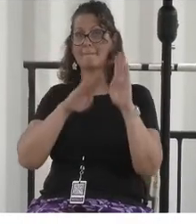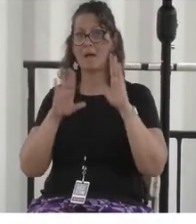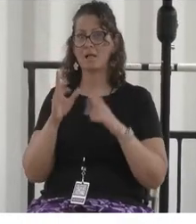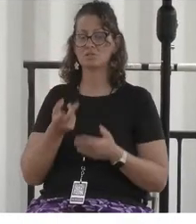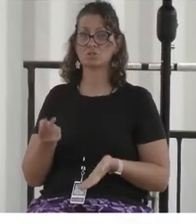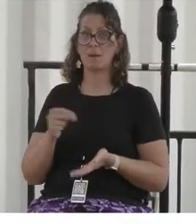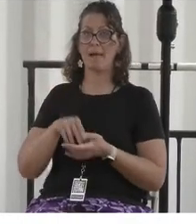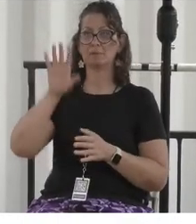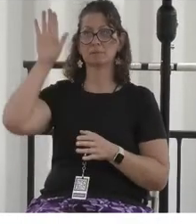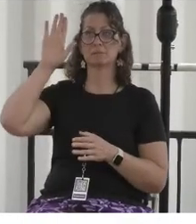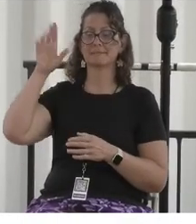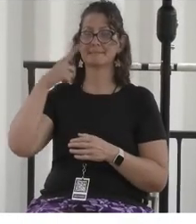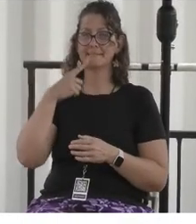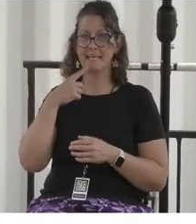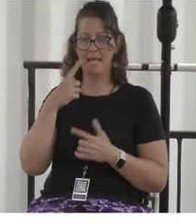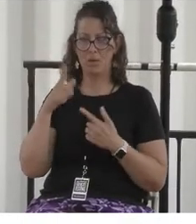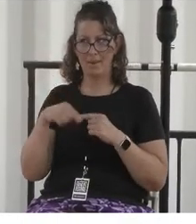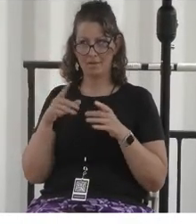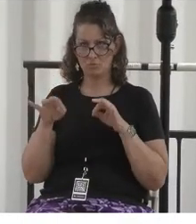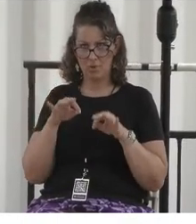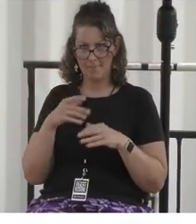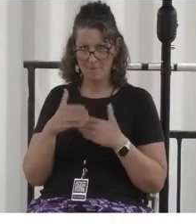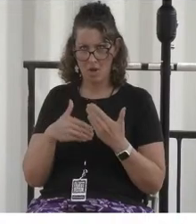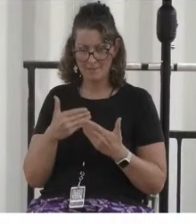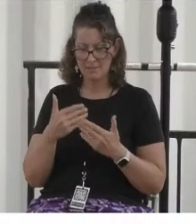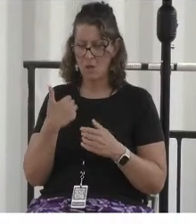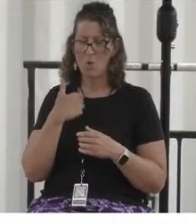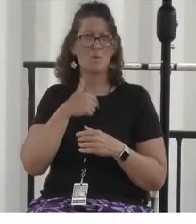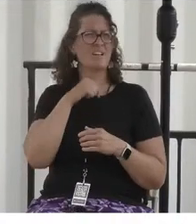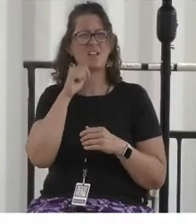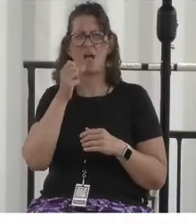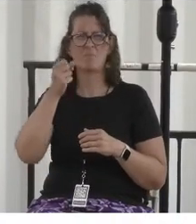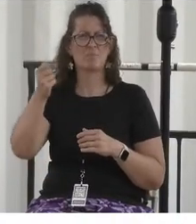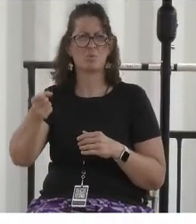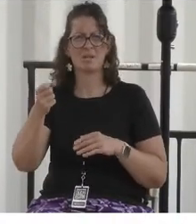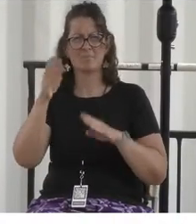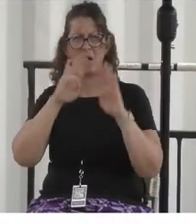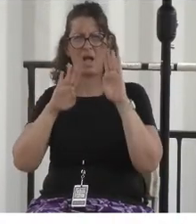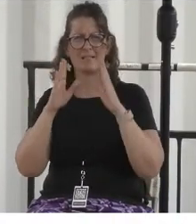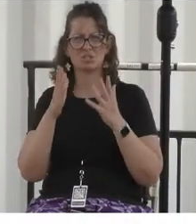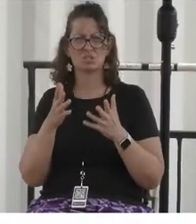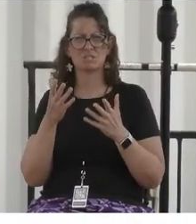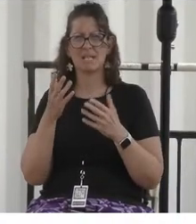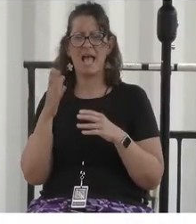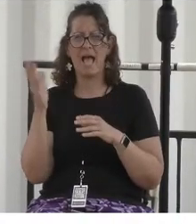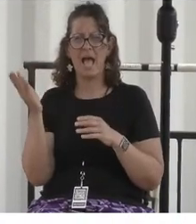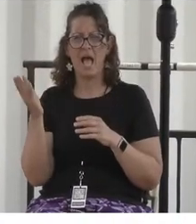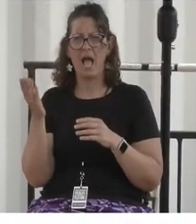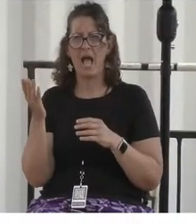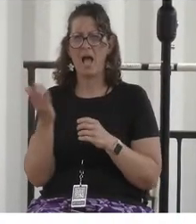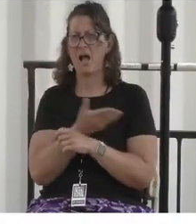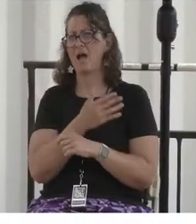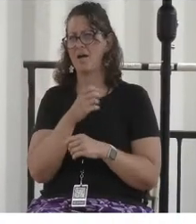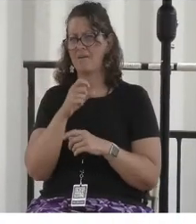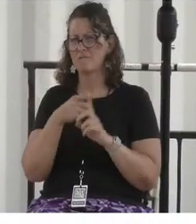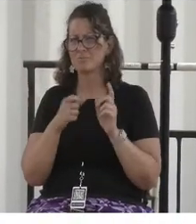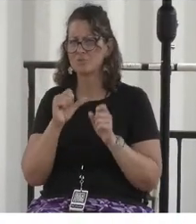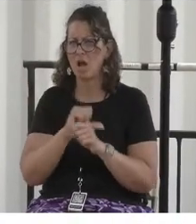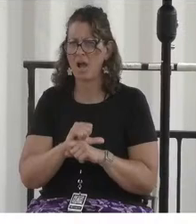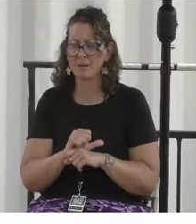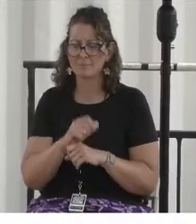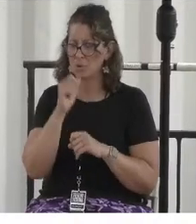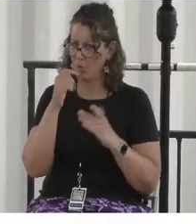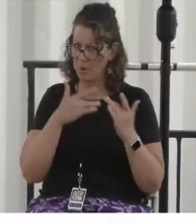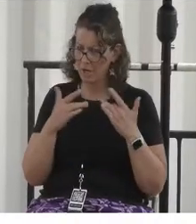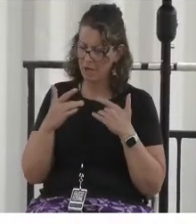when I described this next process, that we're not putting any biologists out of jobs, don't worry. It was the idea that, well,